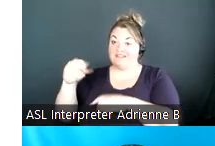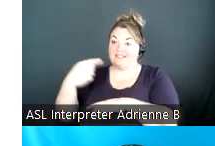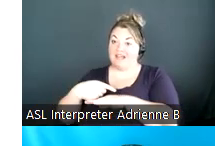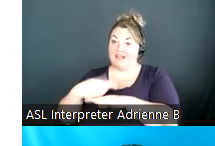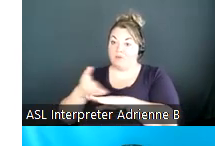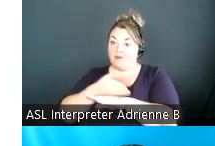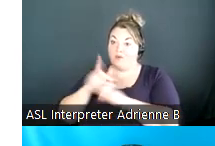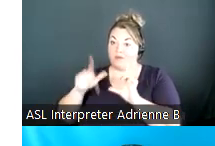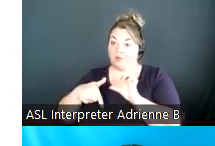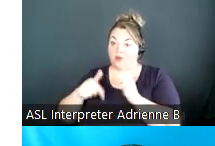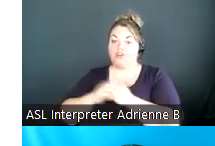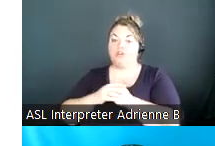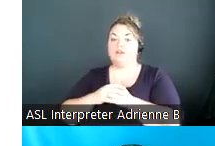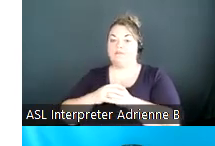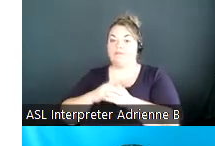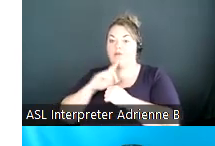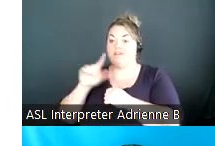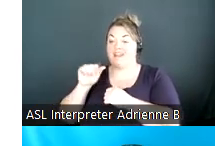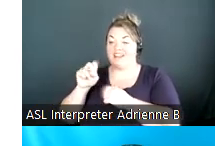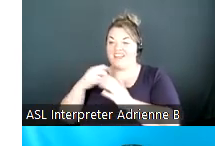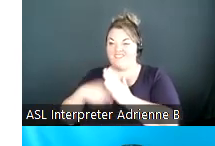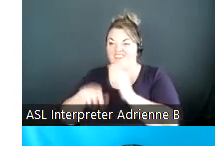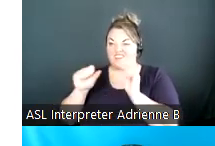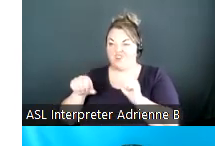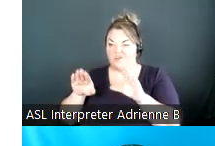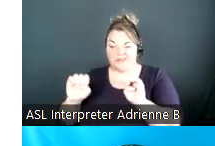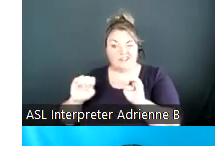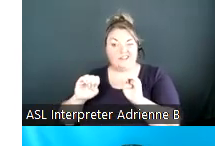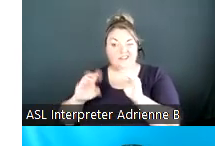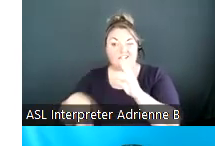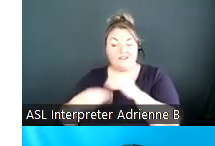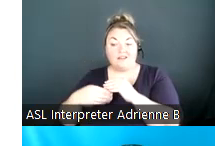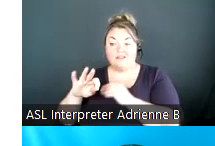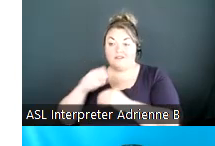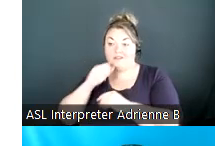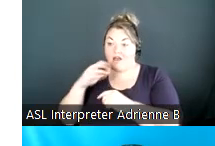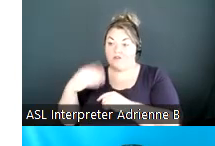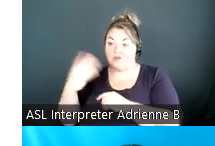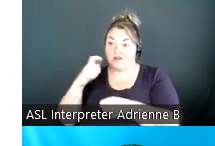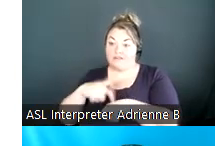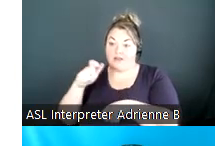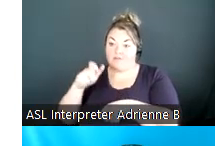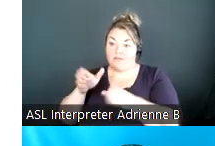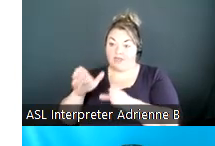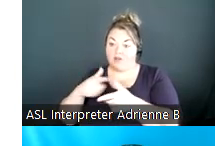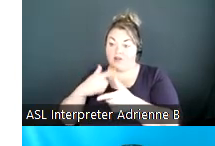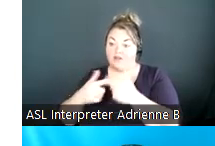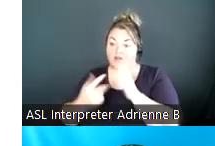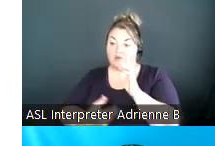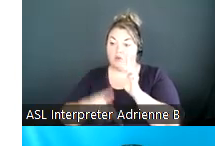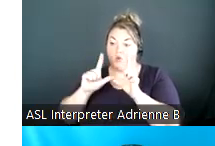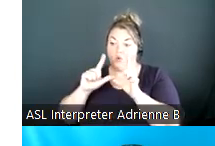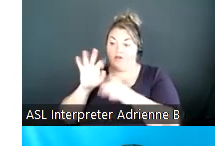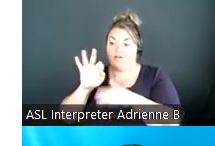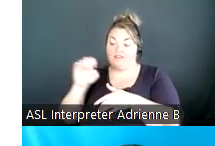expiration. There's a late fee that could be assessed if that is not done in a timely manner. And then a renewal fee schedule that